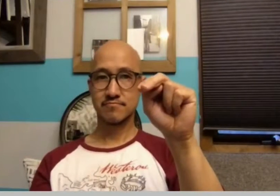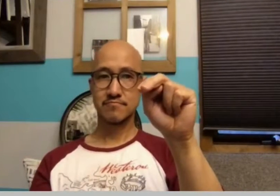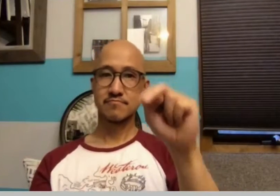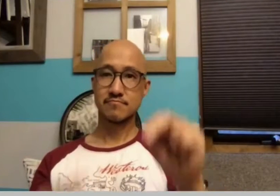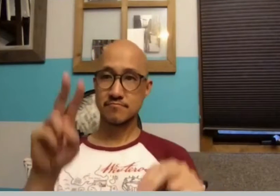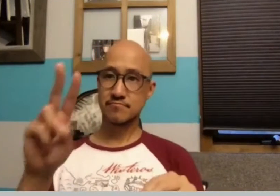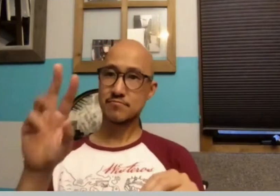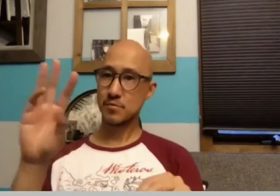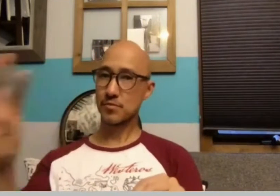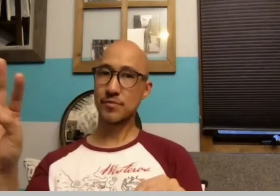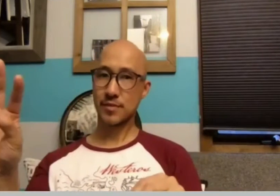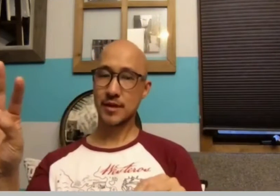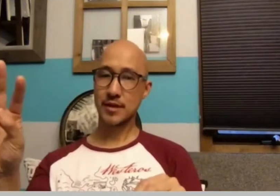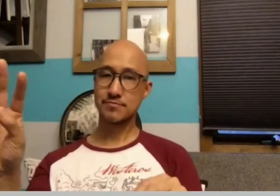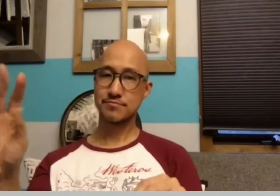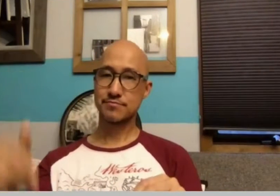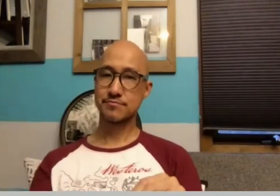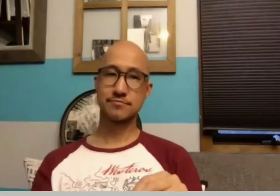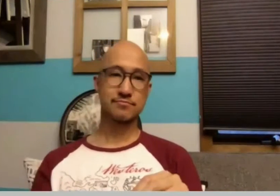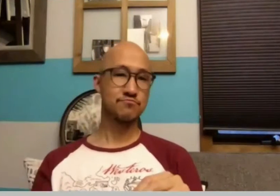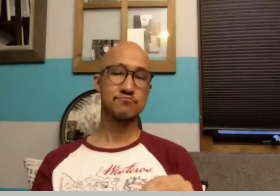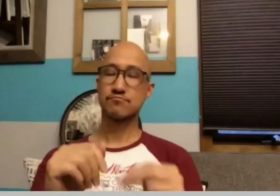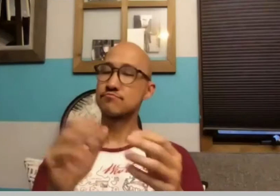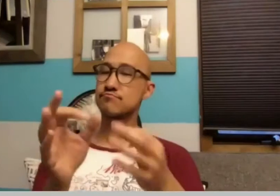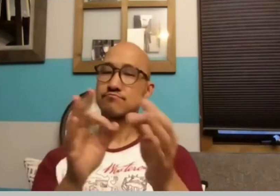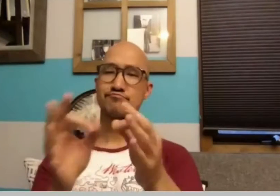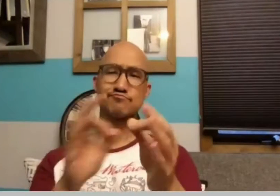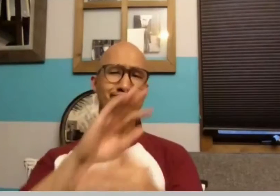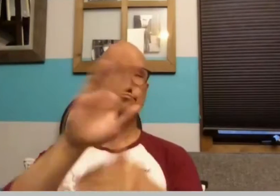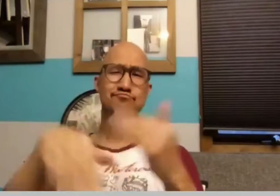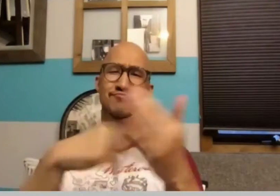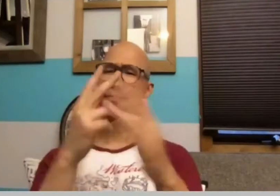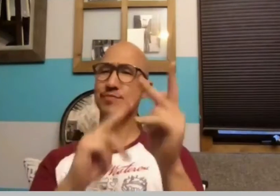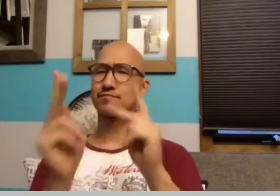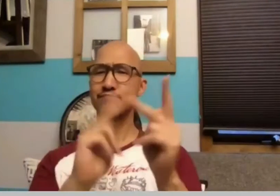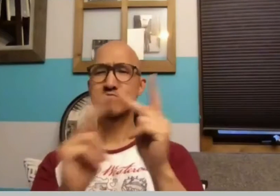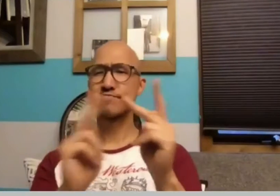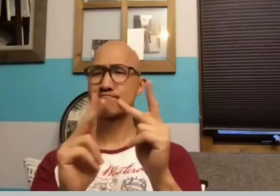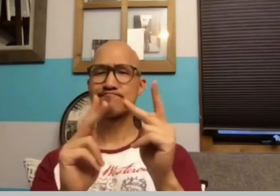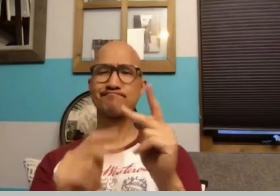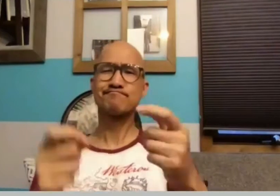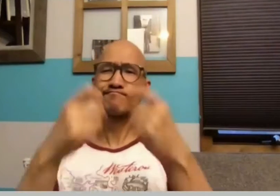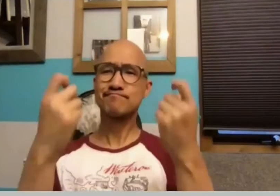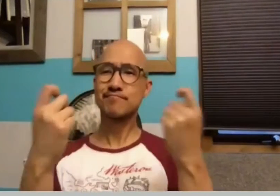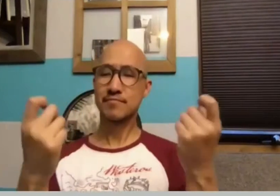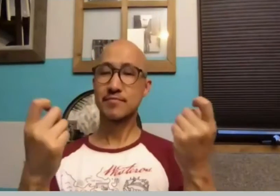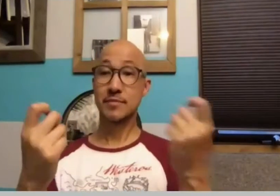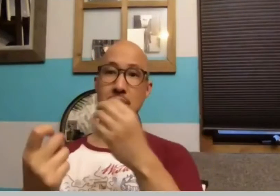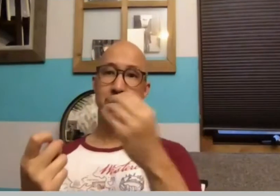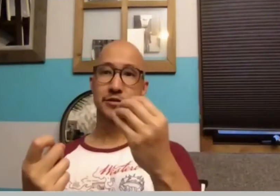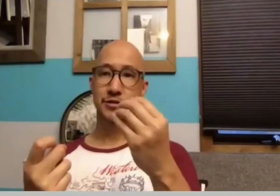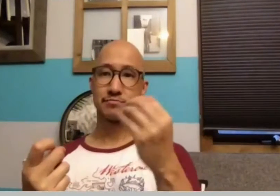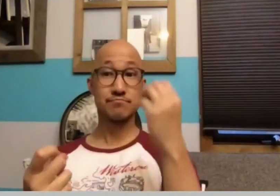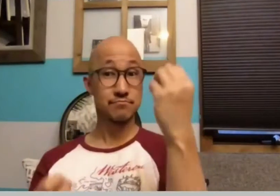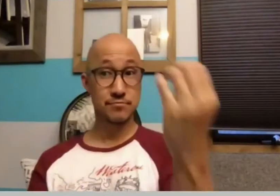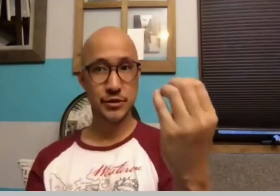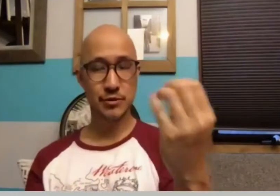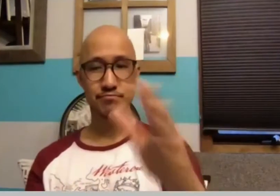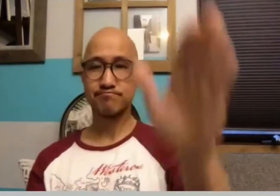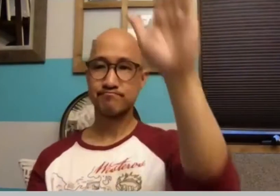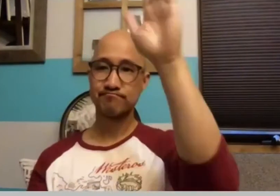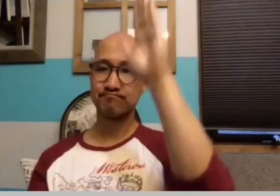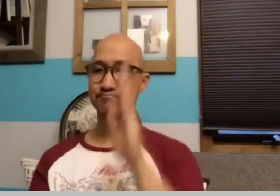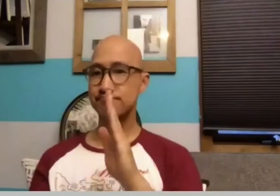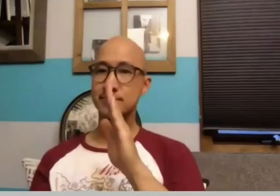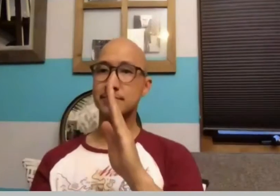God answers that by sending the flood and pressing reset, basically, starting all over. But shortly after the flood, we